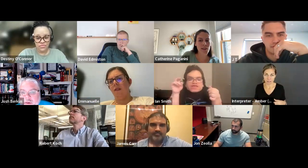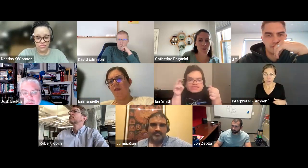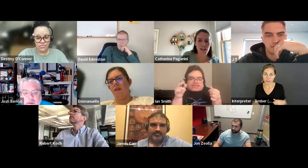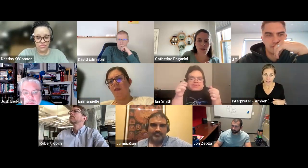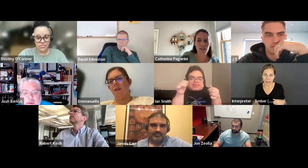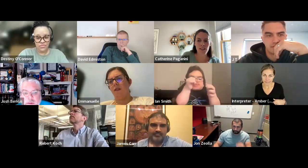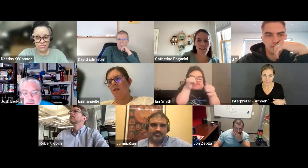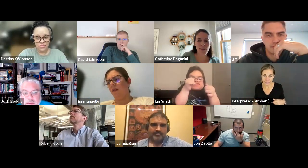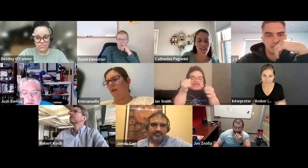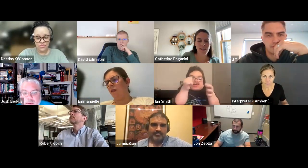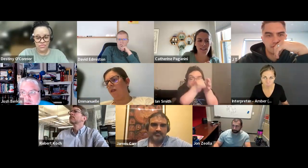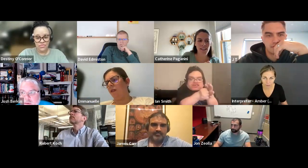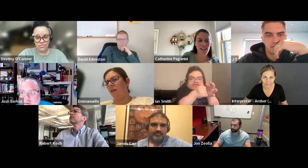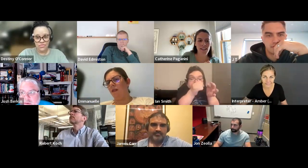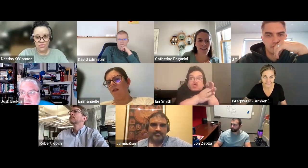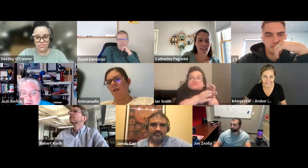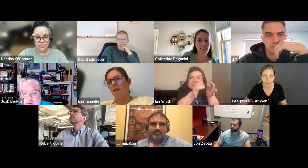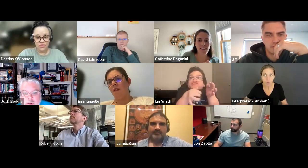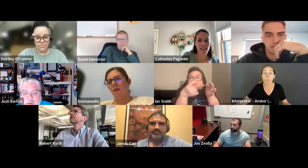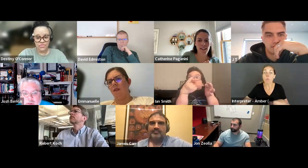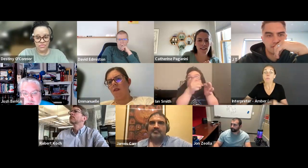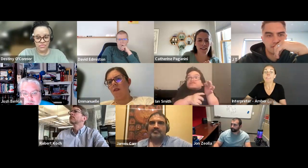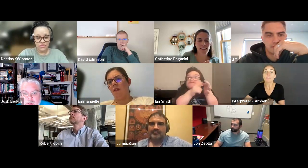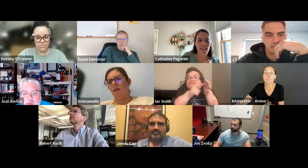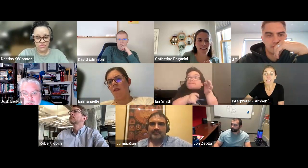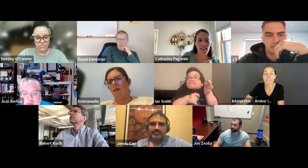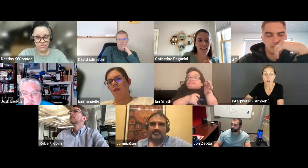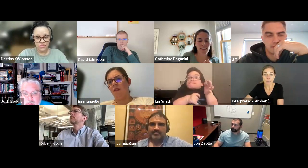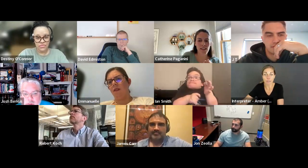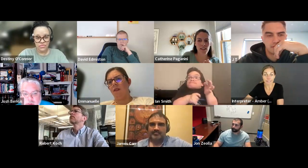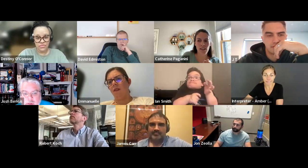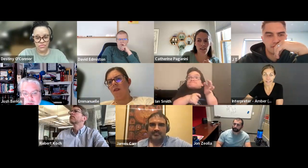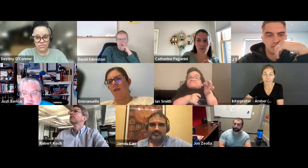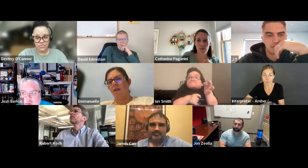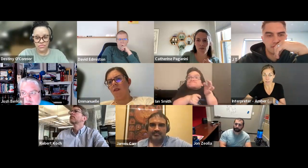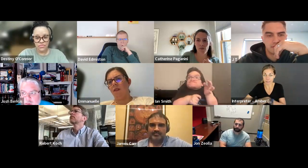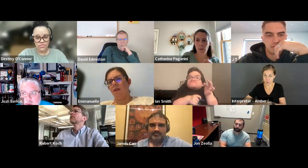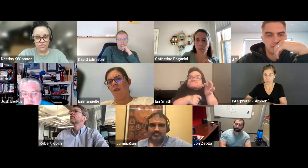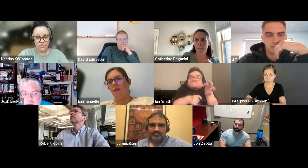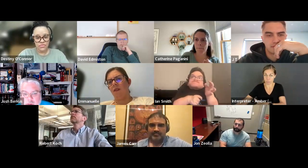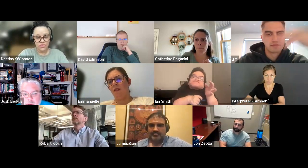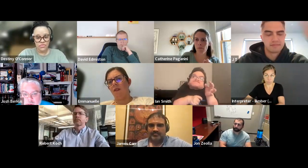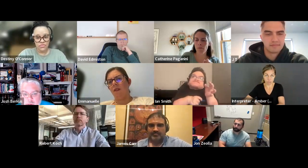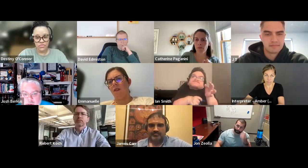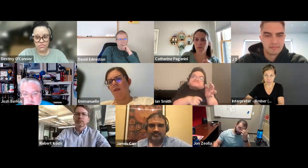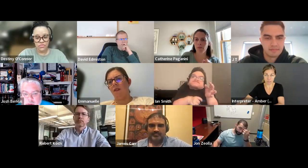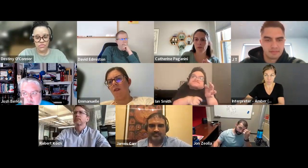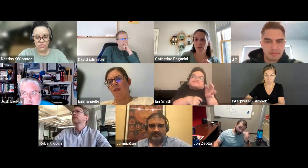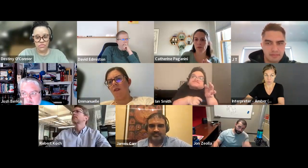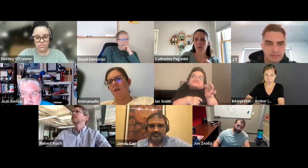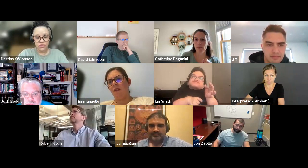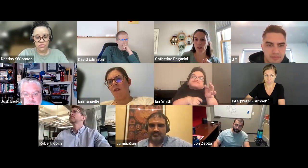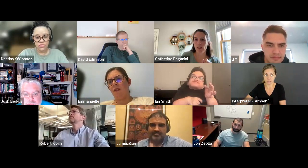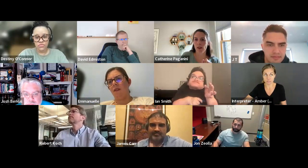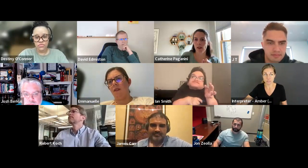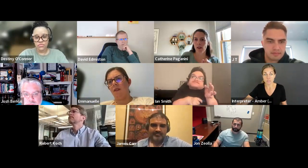But now they're okay. Without. I see so the one. I see this. Well, the one with agenda document, that's the one that you're talking about. That's the one